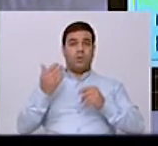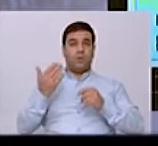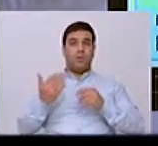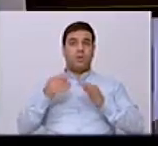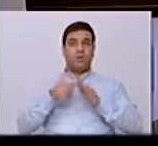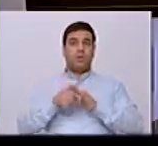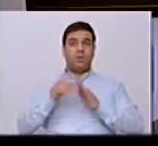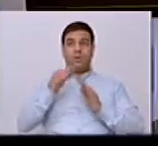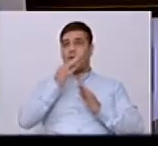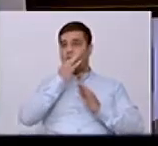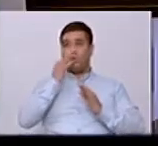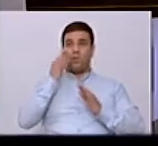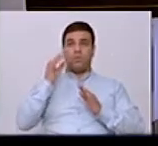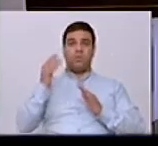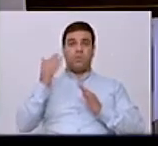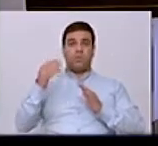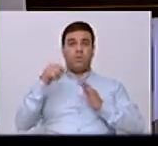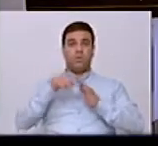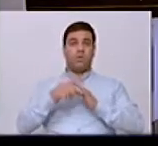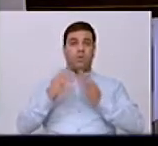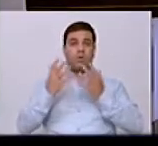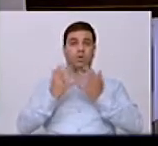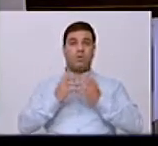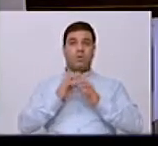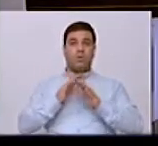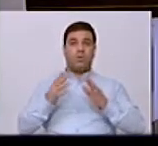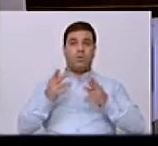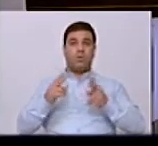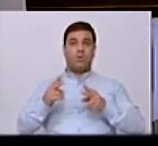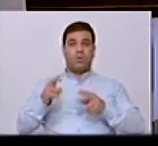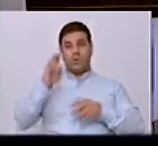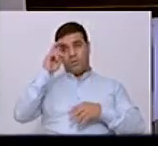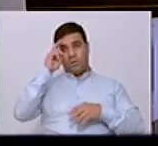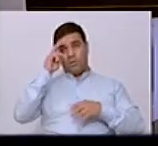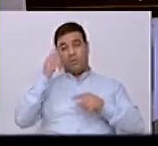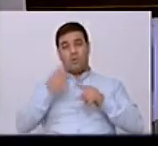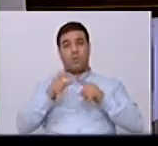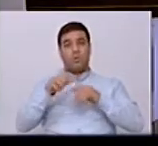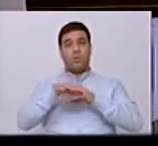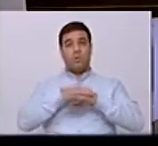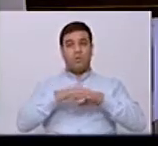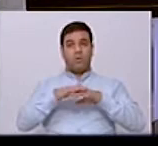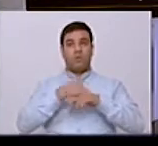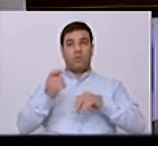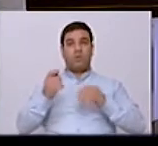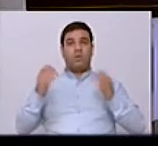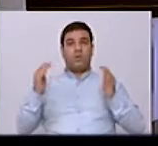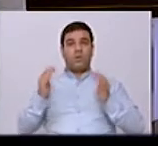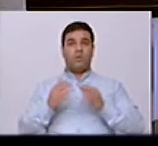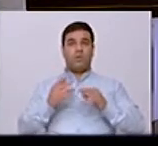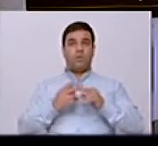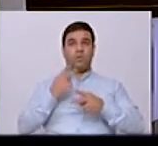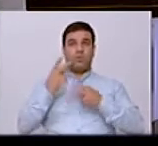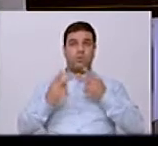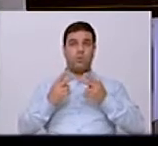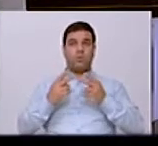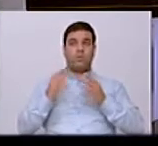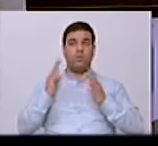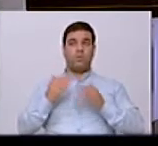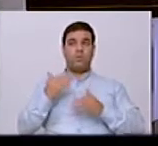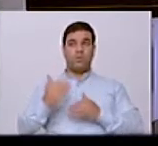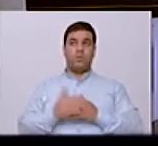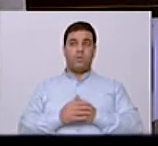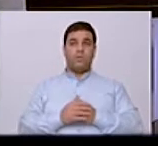ya'ni Saudiya Arabistonini hisobga olmaganda qolgan davlatlar ana shu aholi sonining nisbatan kamligi ko'rsatkichi bo'yicha ham yetakchilik